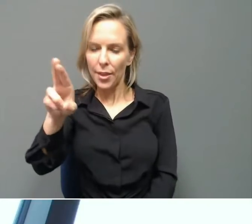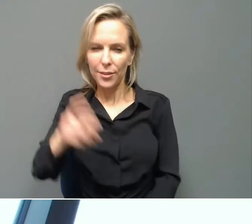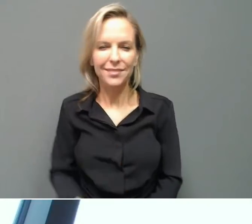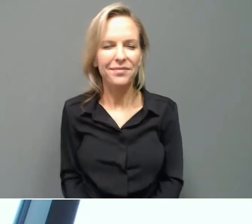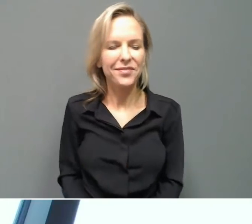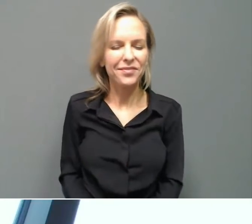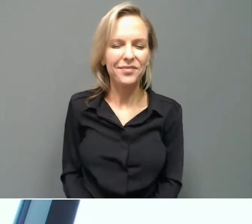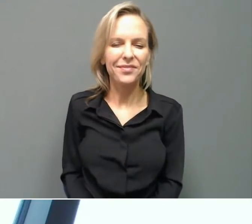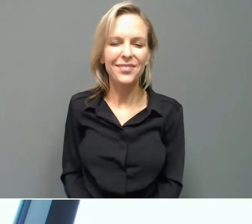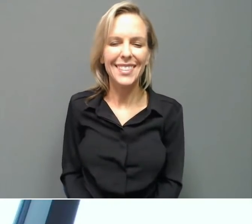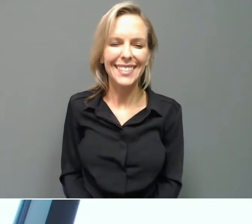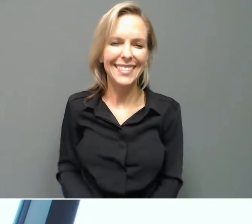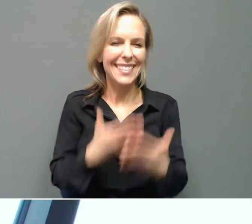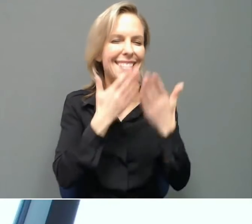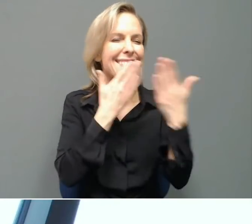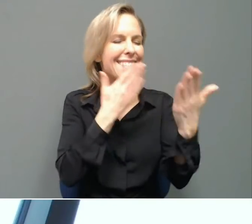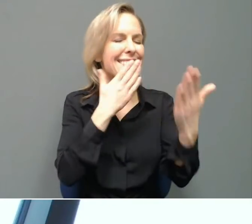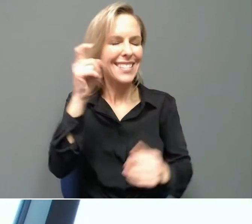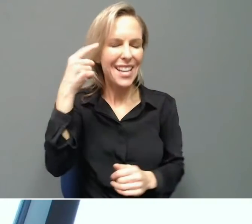Thank you, Governor.